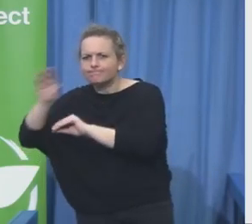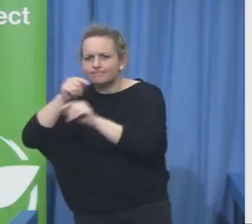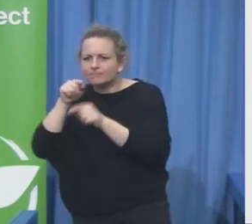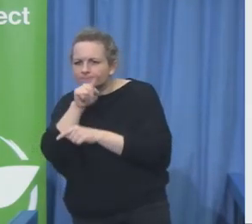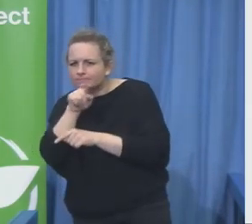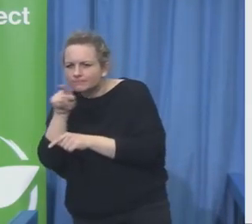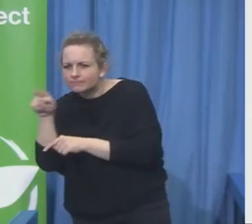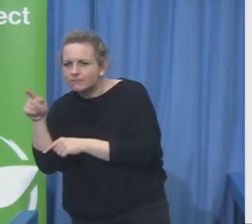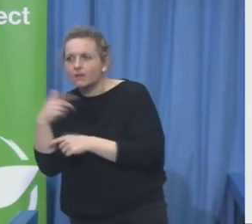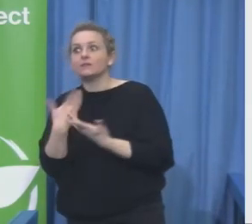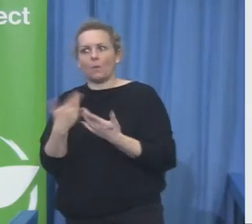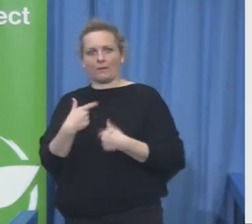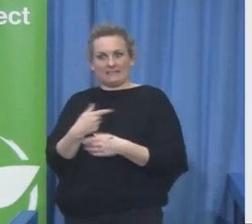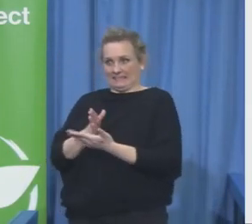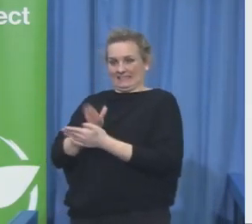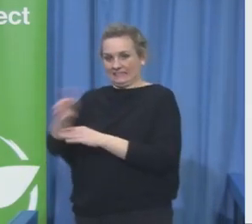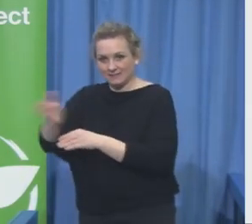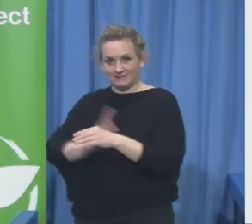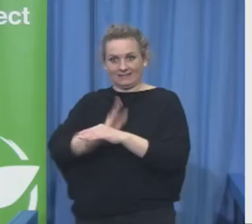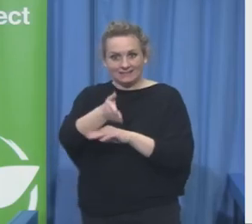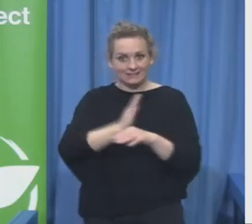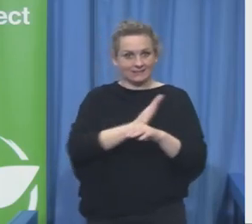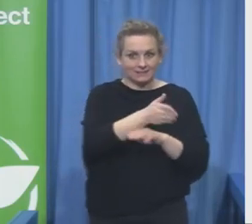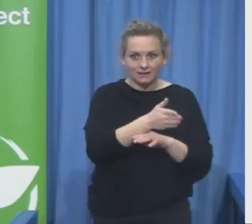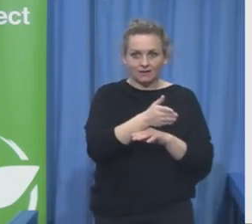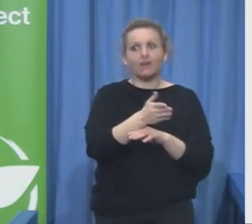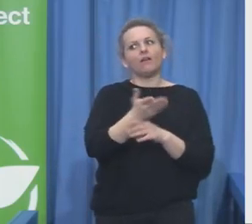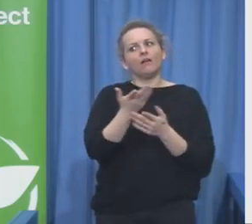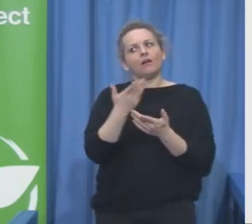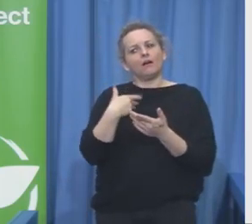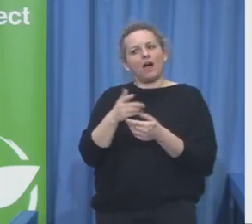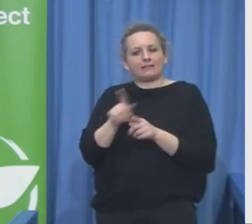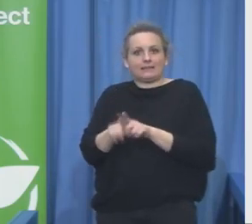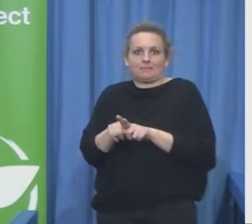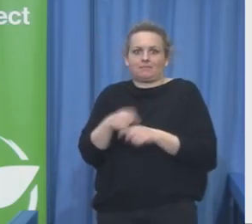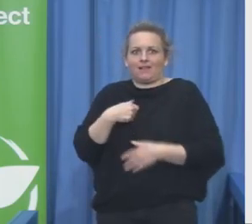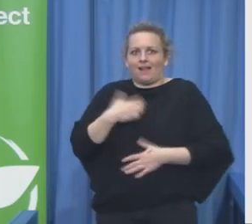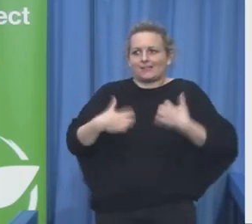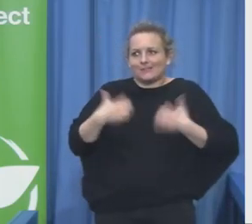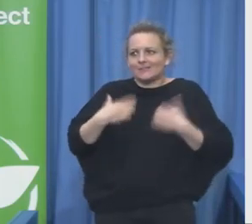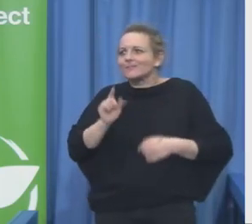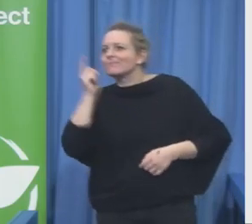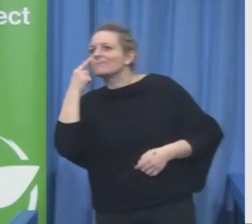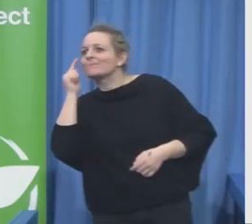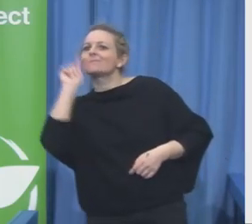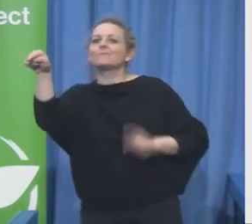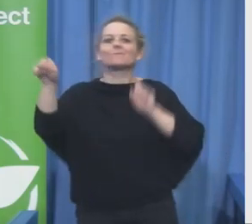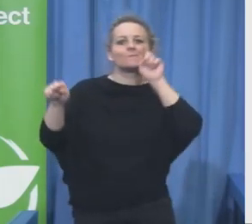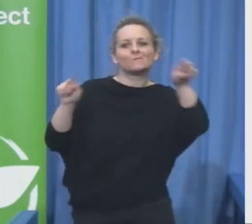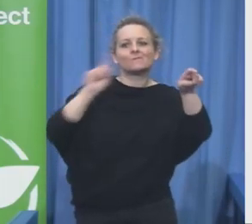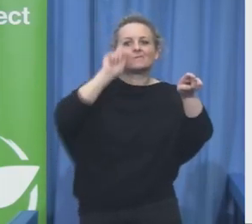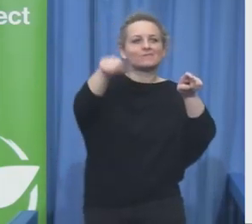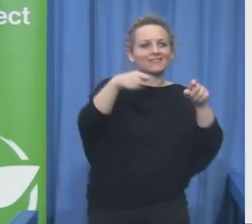We don't have any specific idea about where people will work, but when you think about Microsoft, please don't just think about Office and Windows. Think about Xbox.